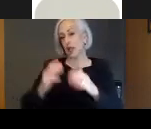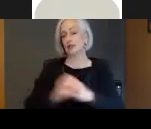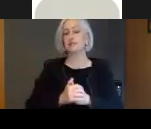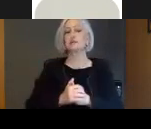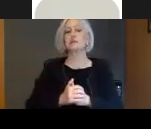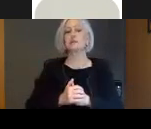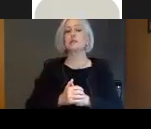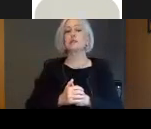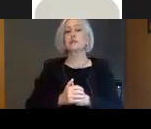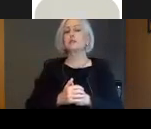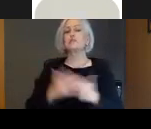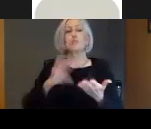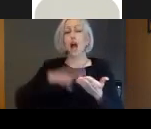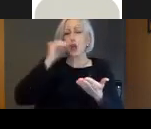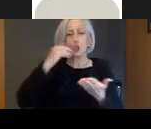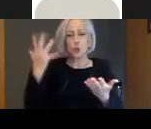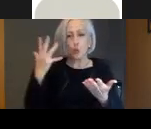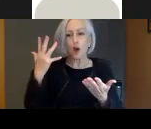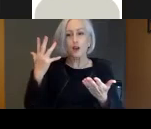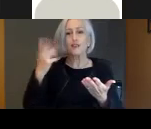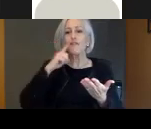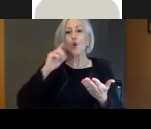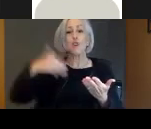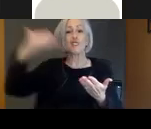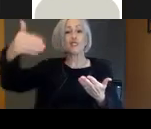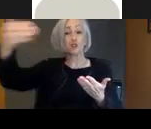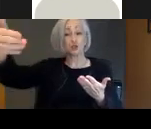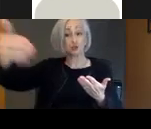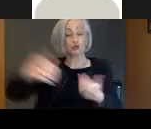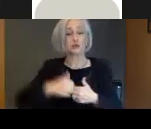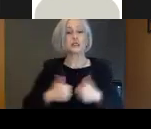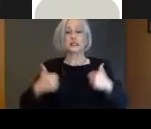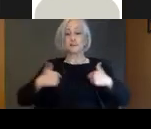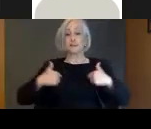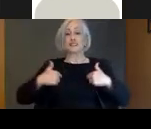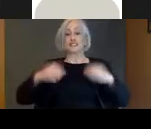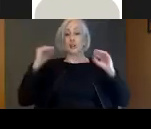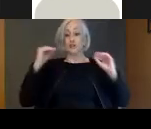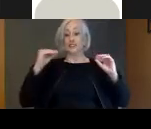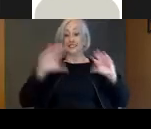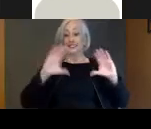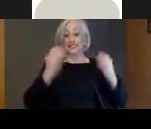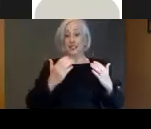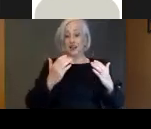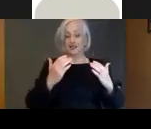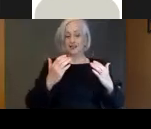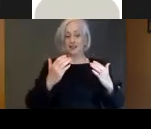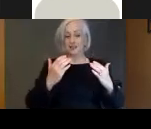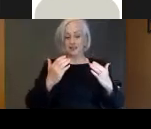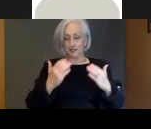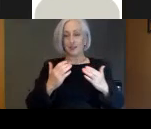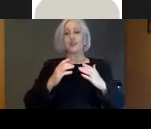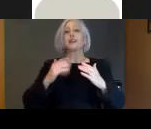differently, is that I was teaching the course. The next time I come, I want to teach